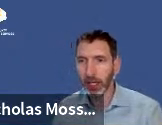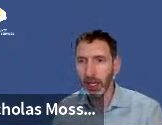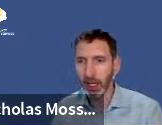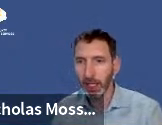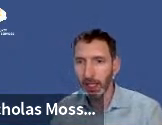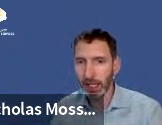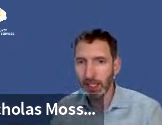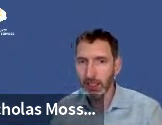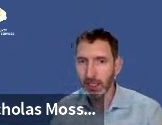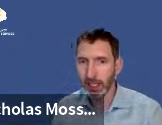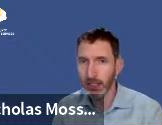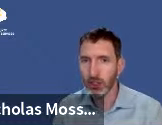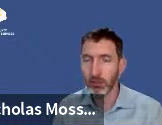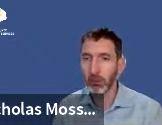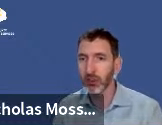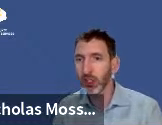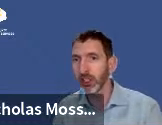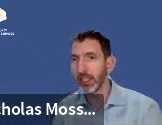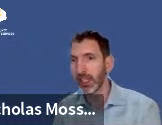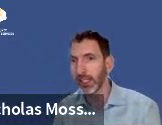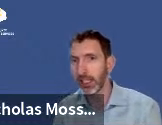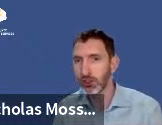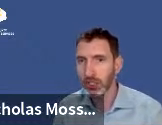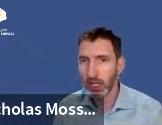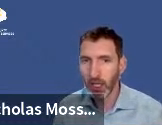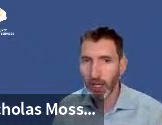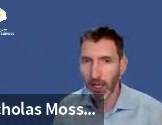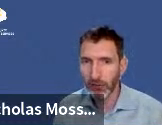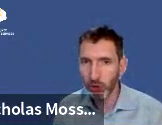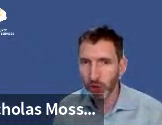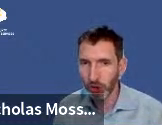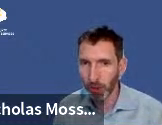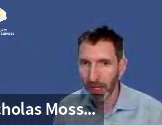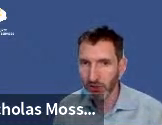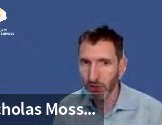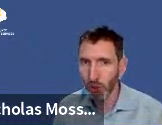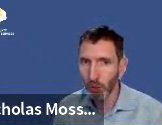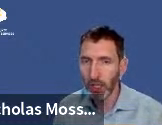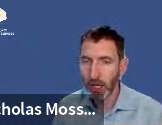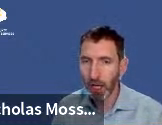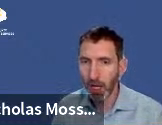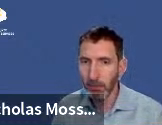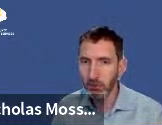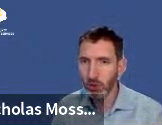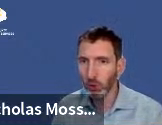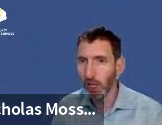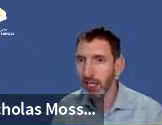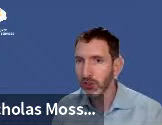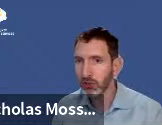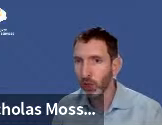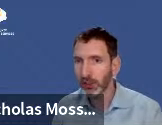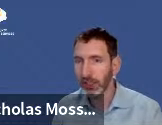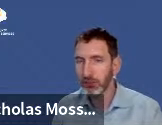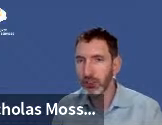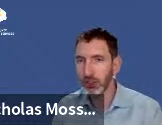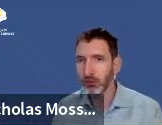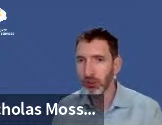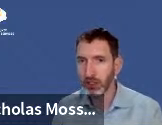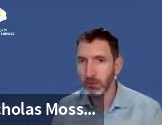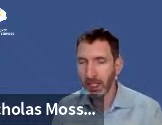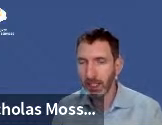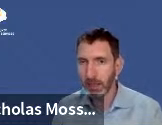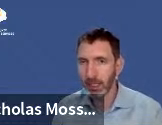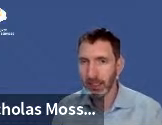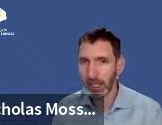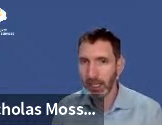and to be resilient against future threats. So lots of work left to do